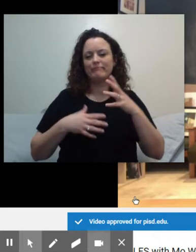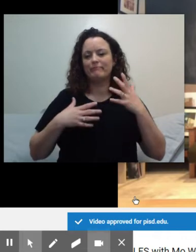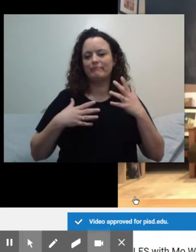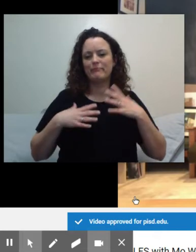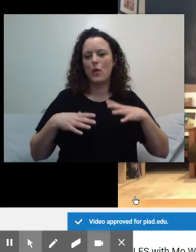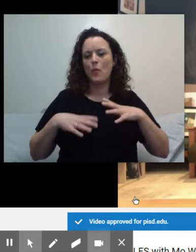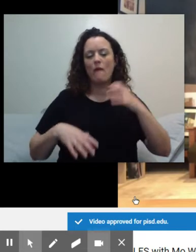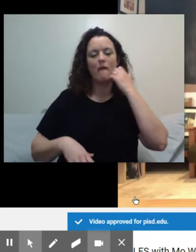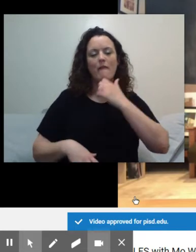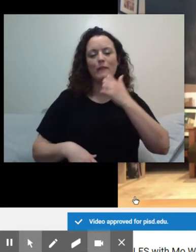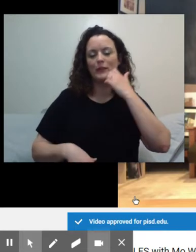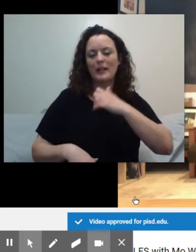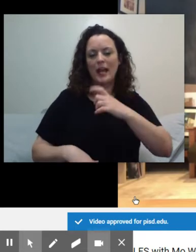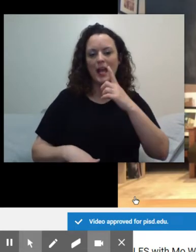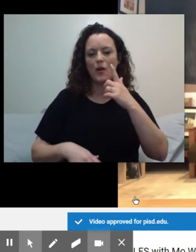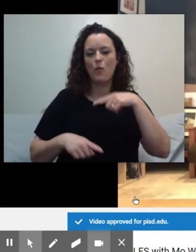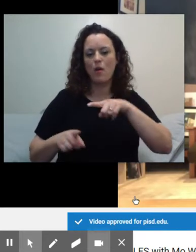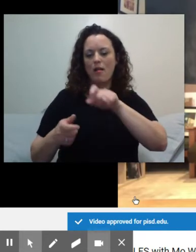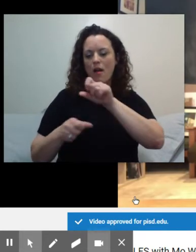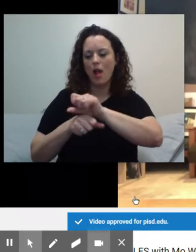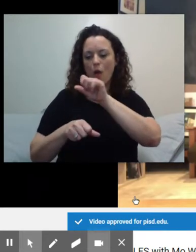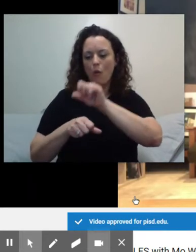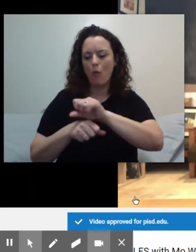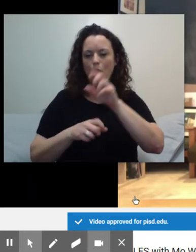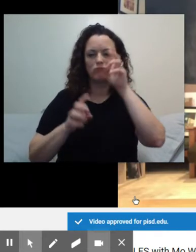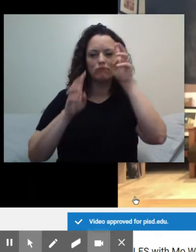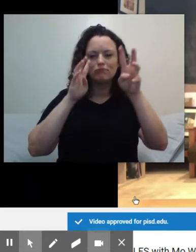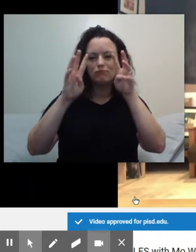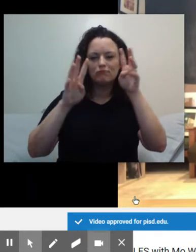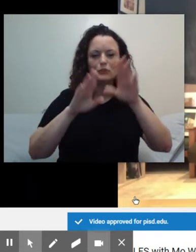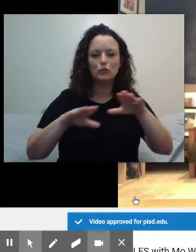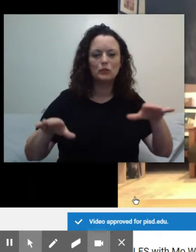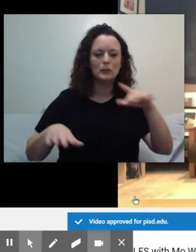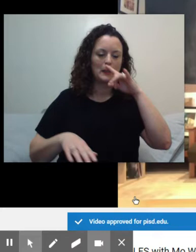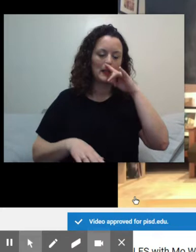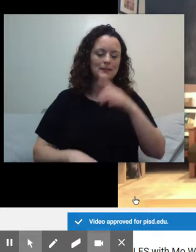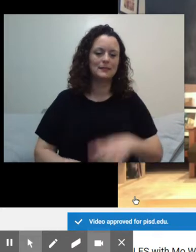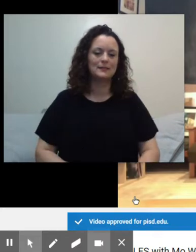work making children's books for kids.